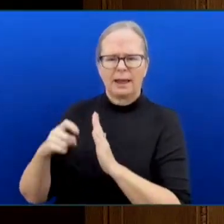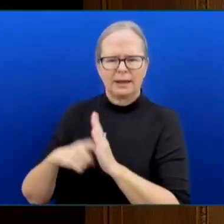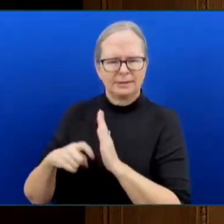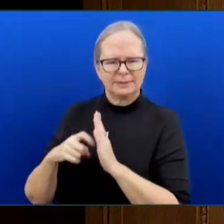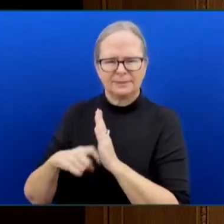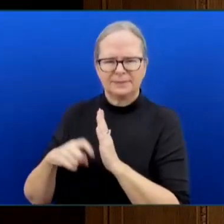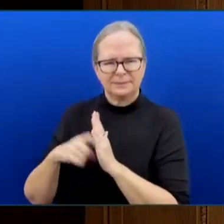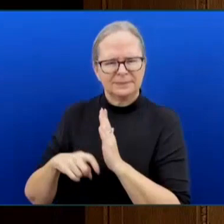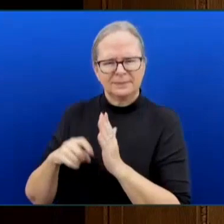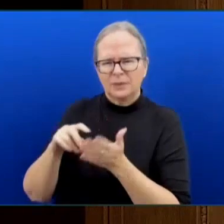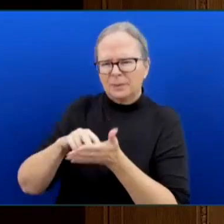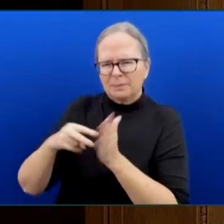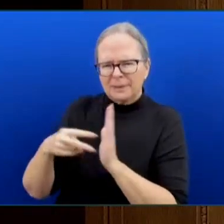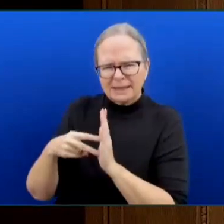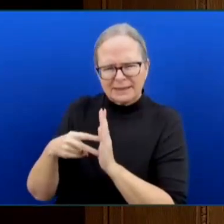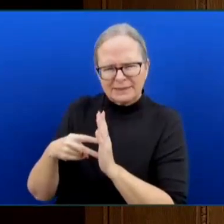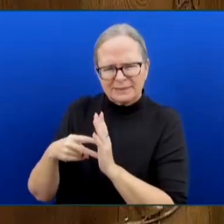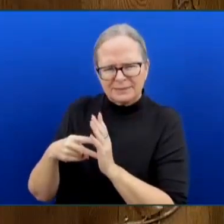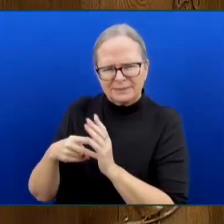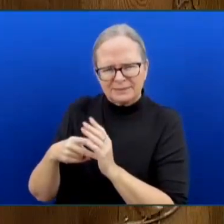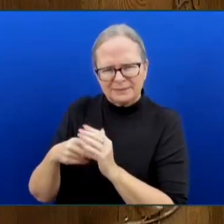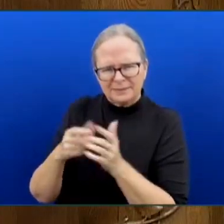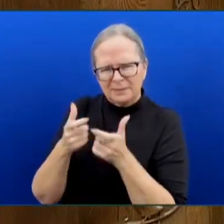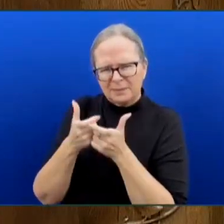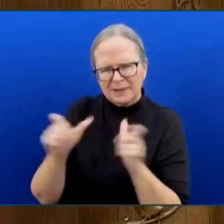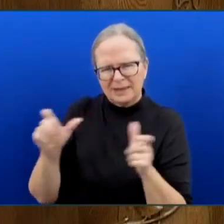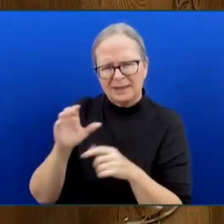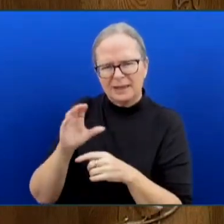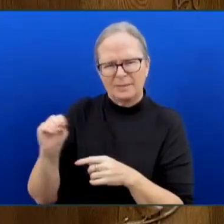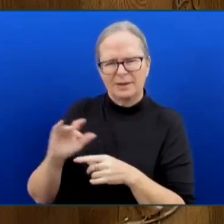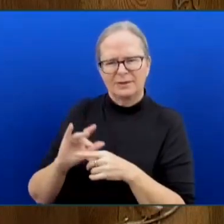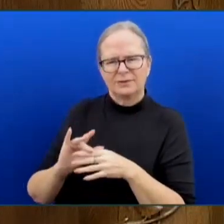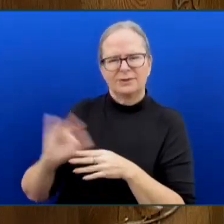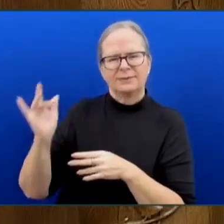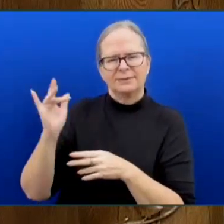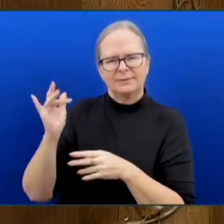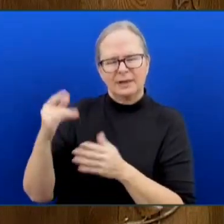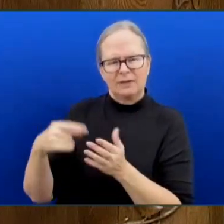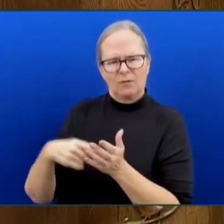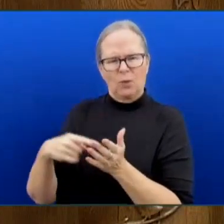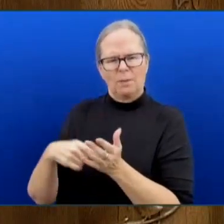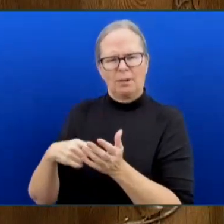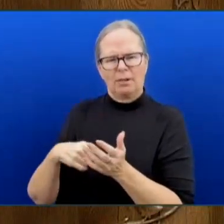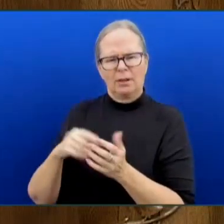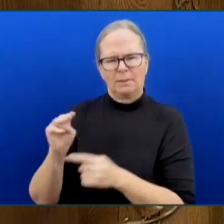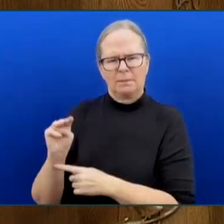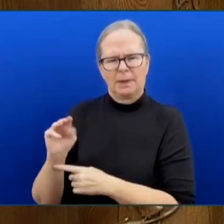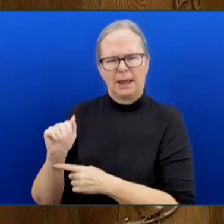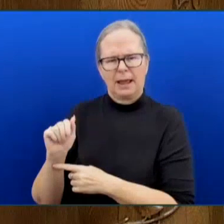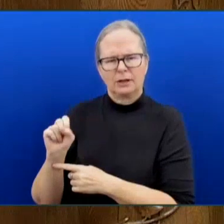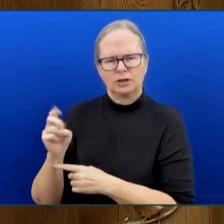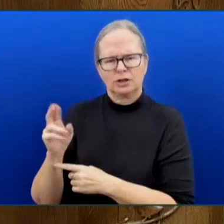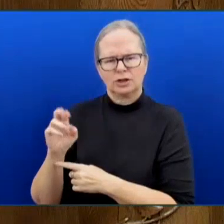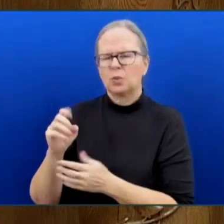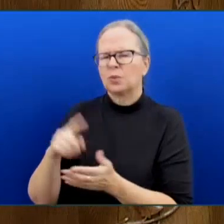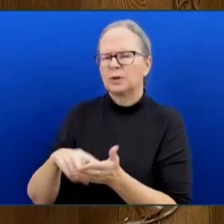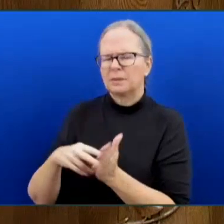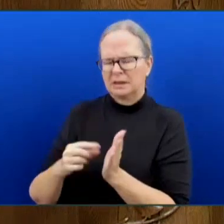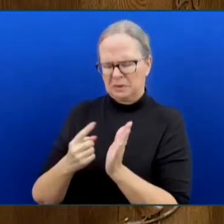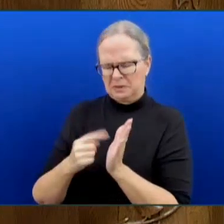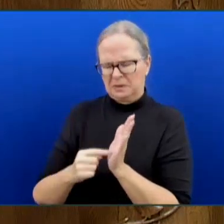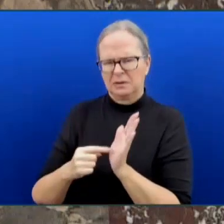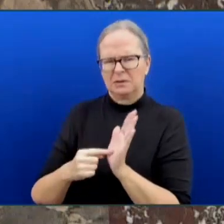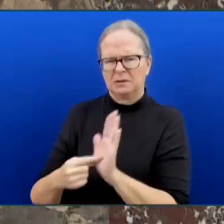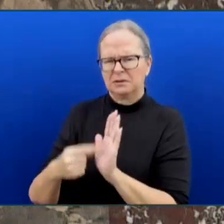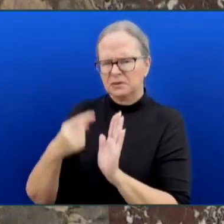measure? Wow. Premier. Honourable Speaker, I wonder why the member